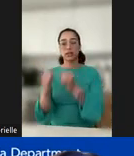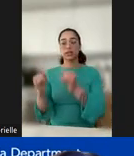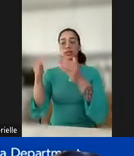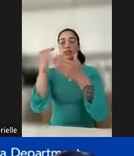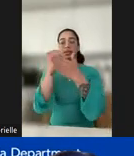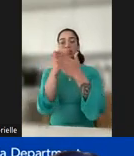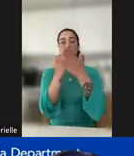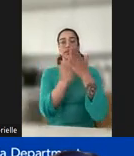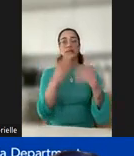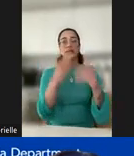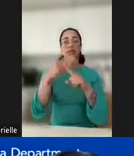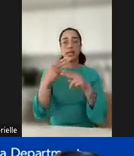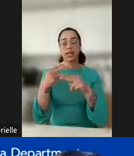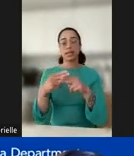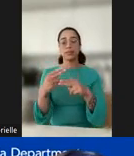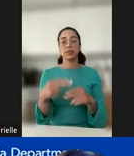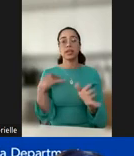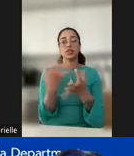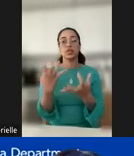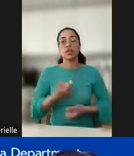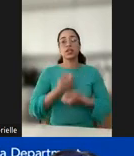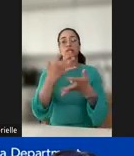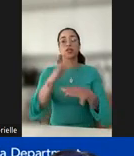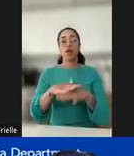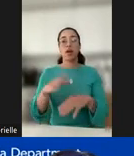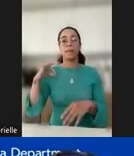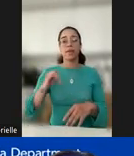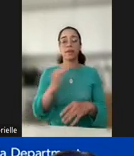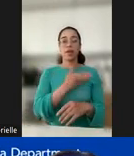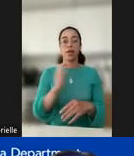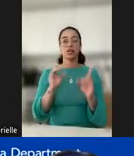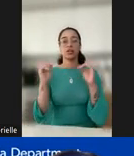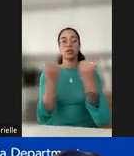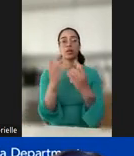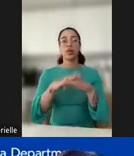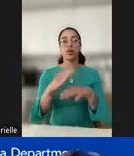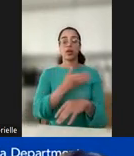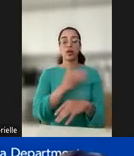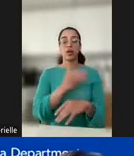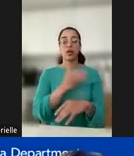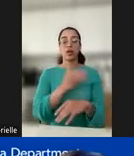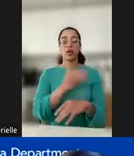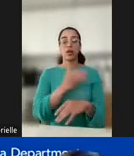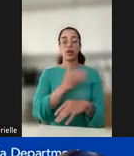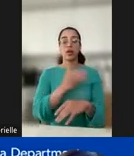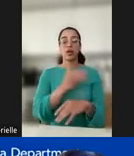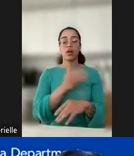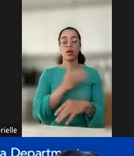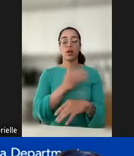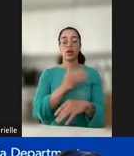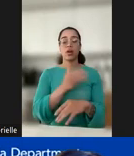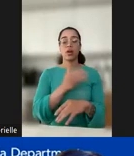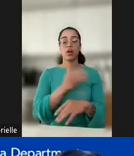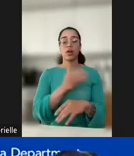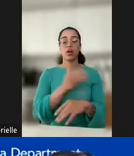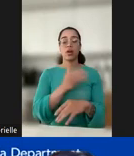on behalf of our department, our deep appreciation for your ongoing commitment to our equity vision and work. And I